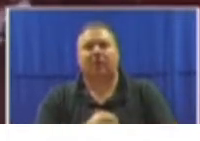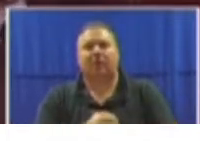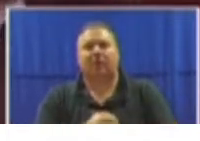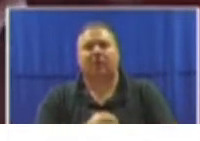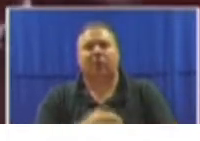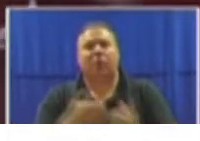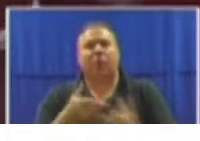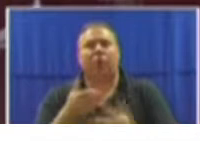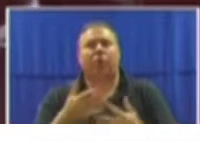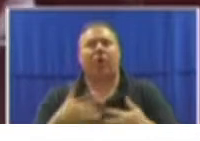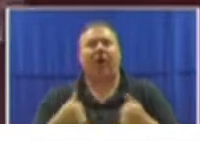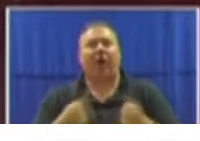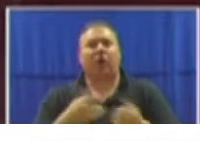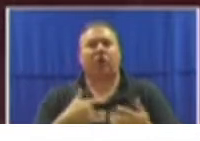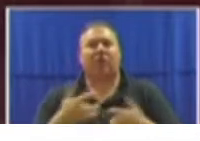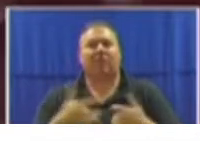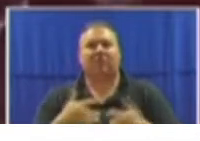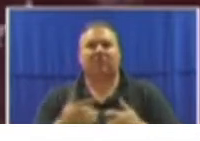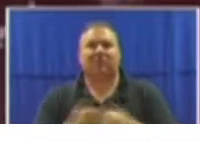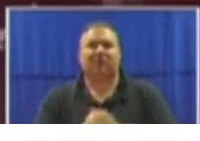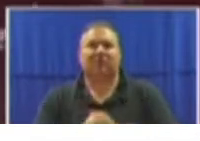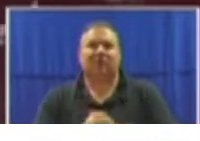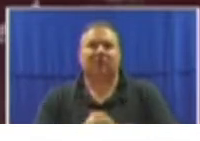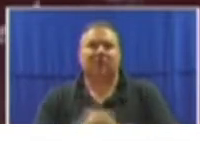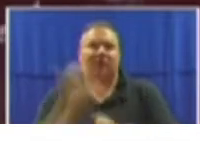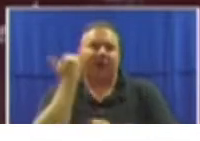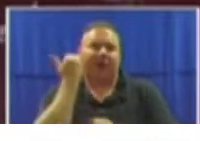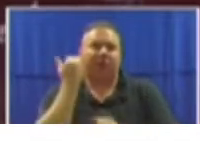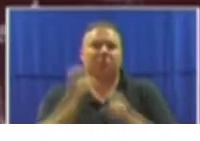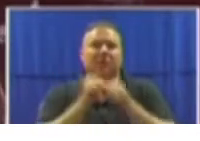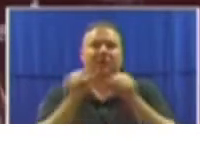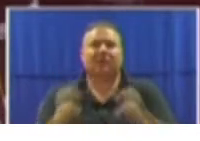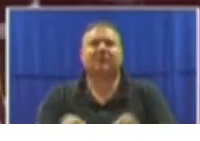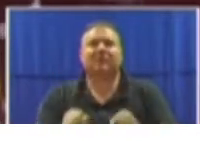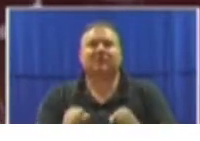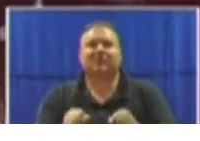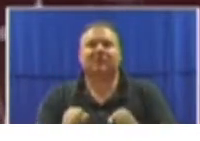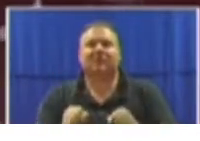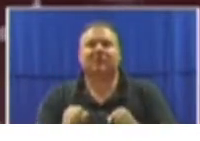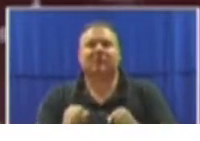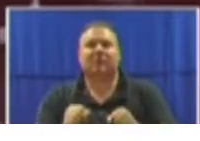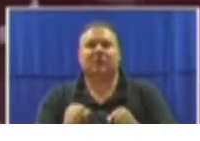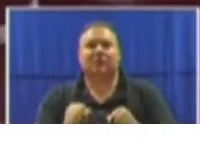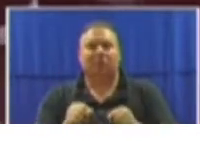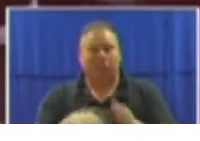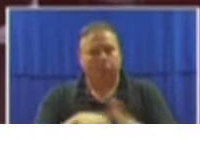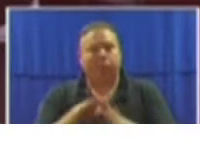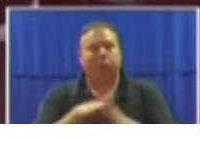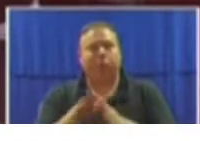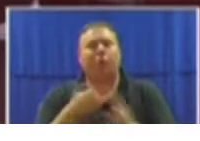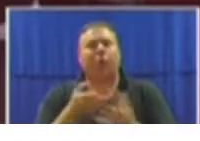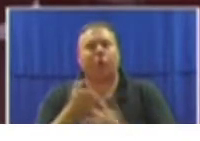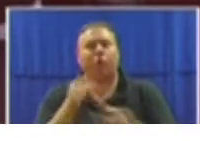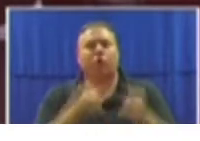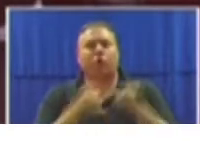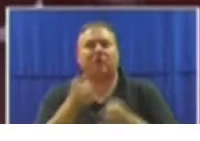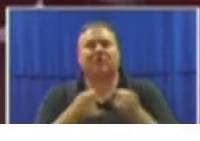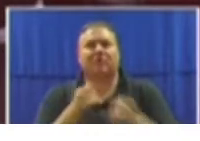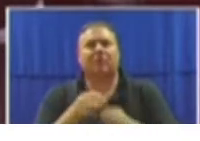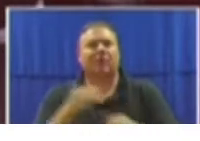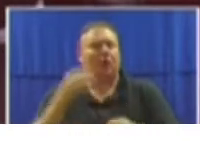crisis. Government systems have been strengthened in response to criticism and this has been acknowledged by